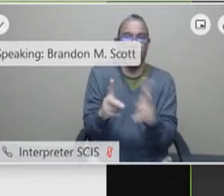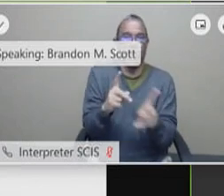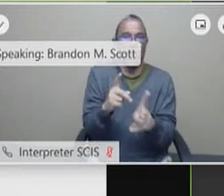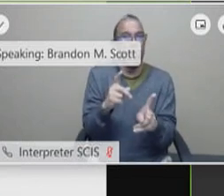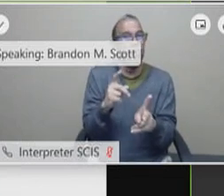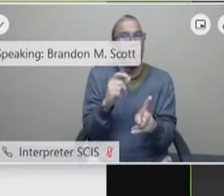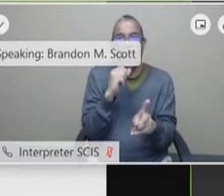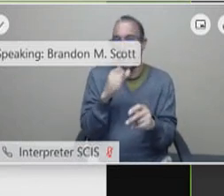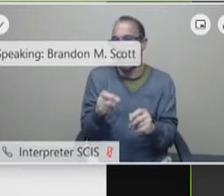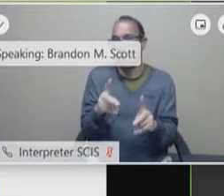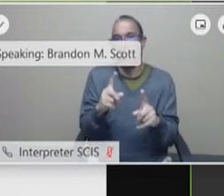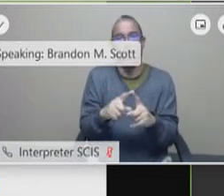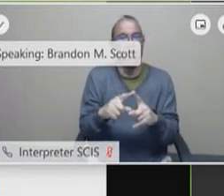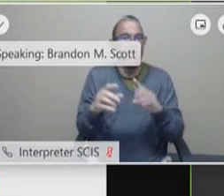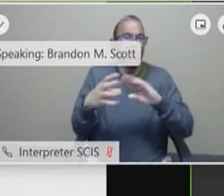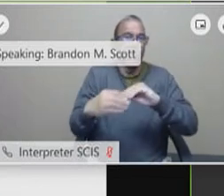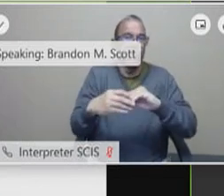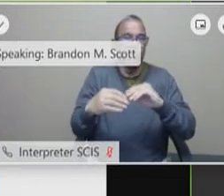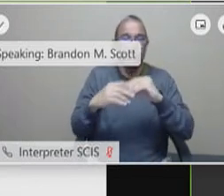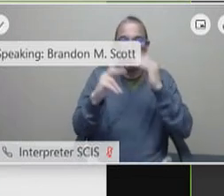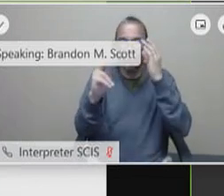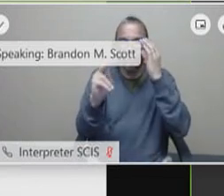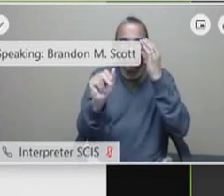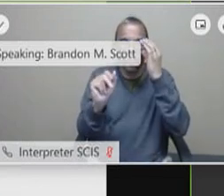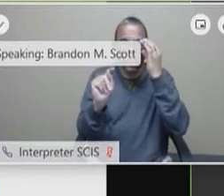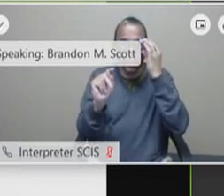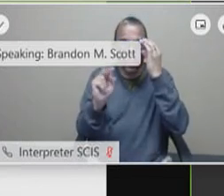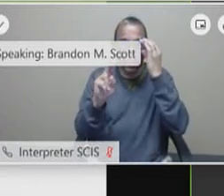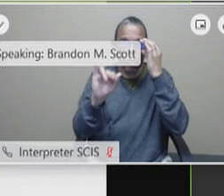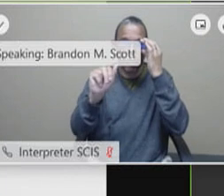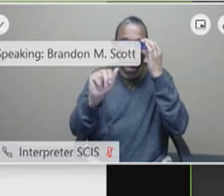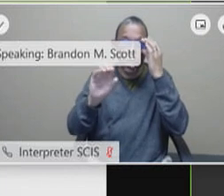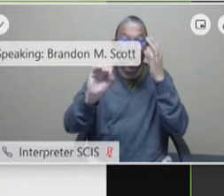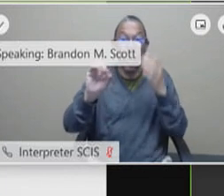are still on the line. Katrina Odom. Katrina, are you there?